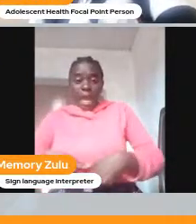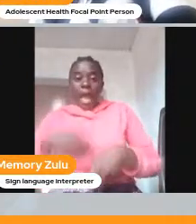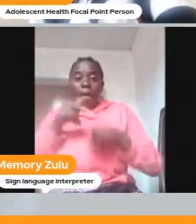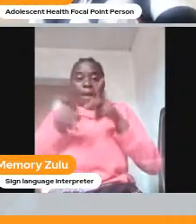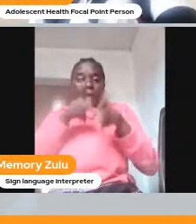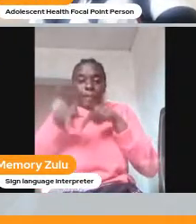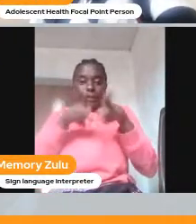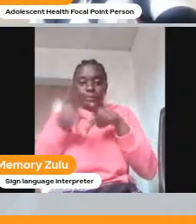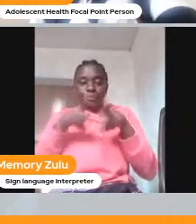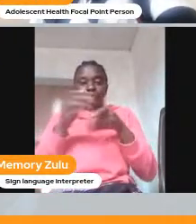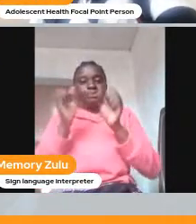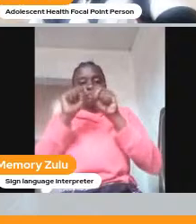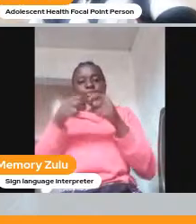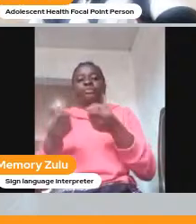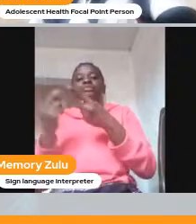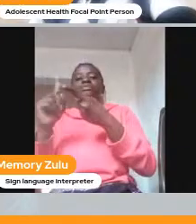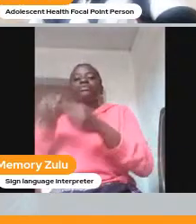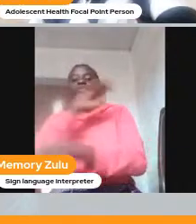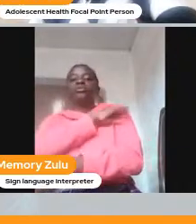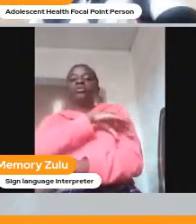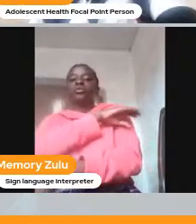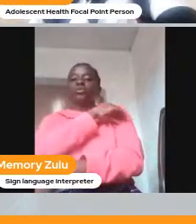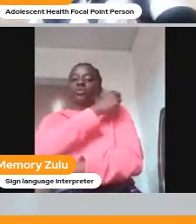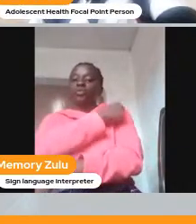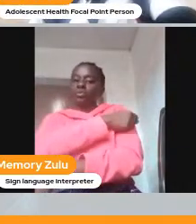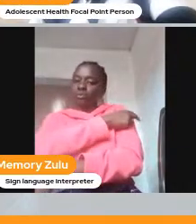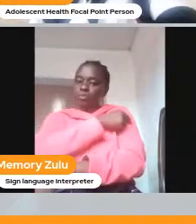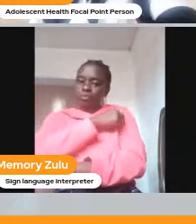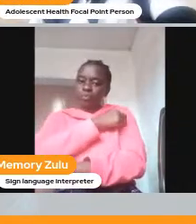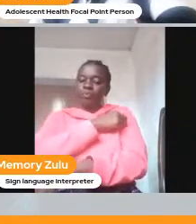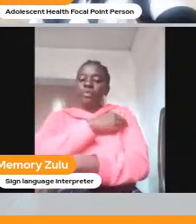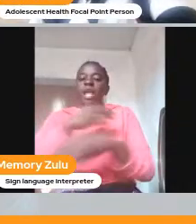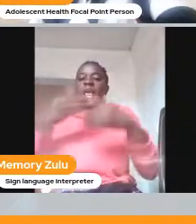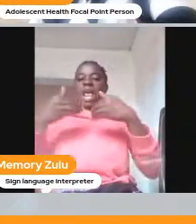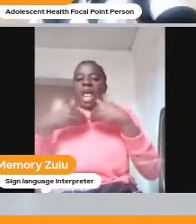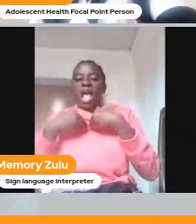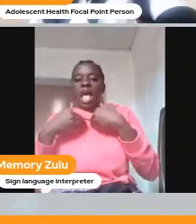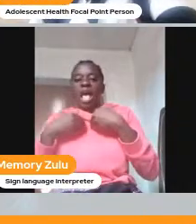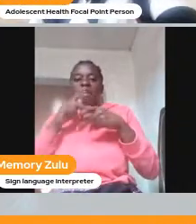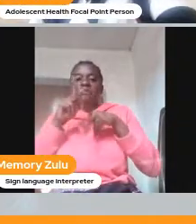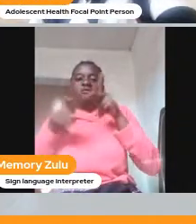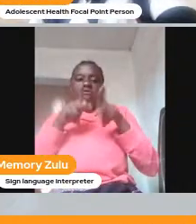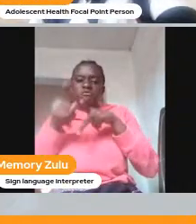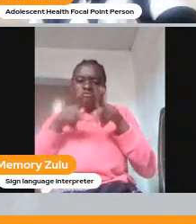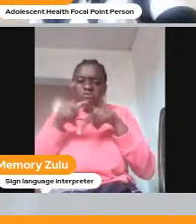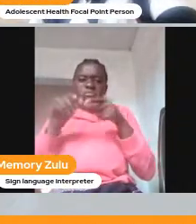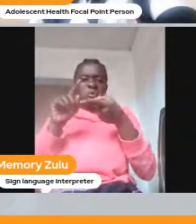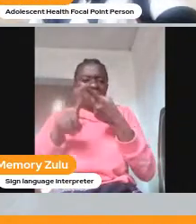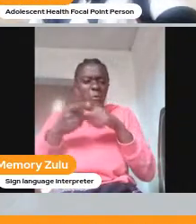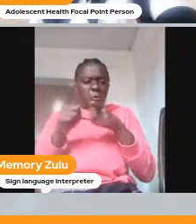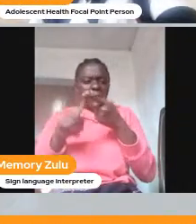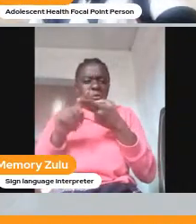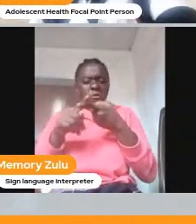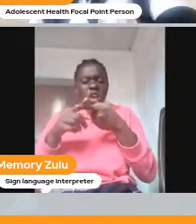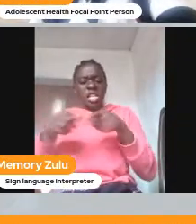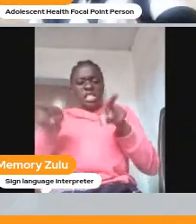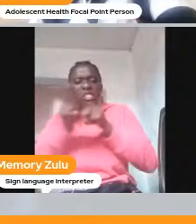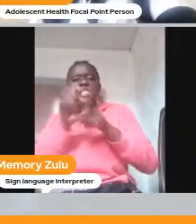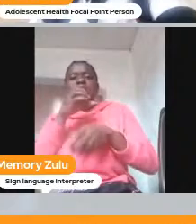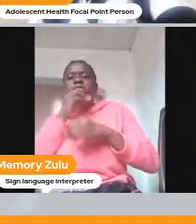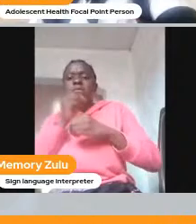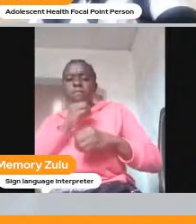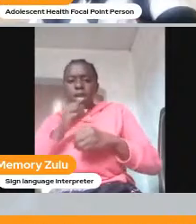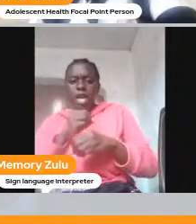more on these issues that we've talked about. And you even find peer counselors there in case you're not comfortable to talk to